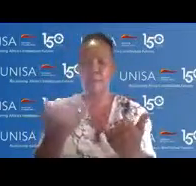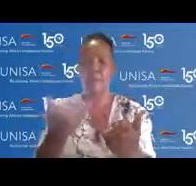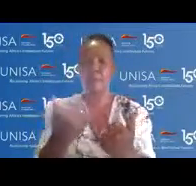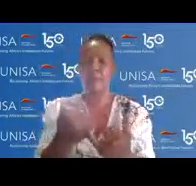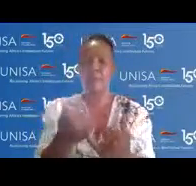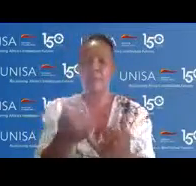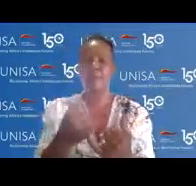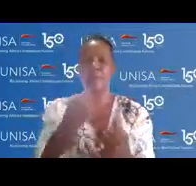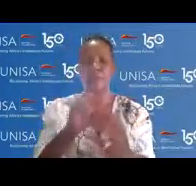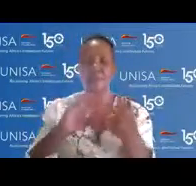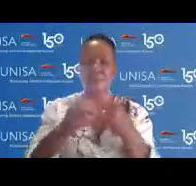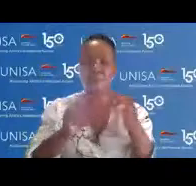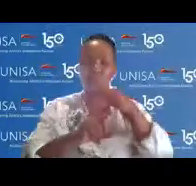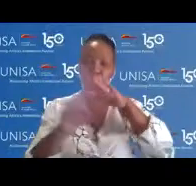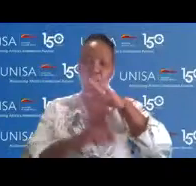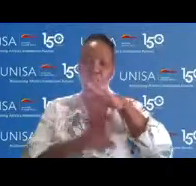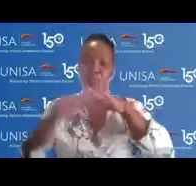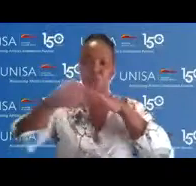QR code.